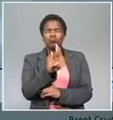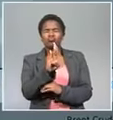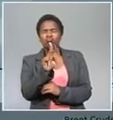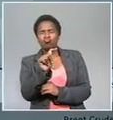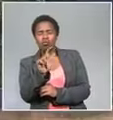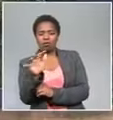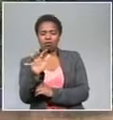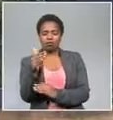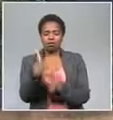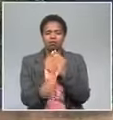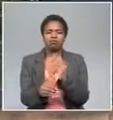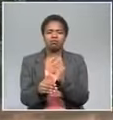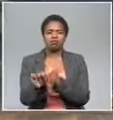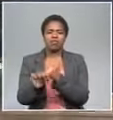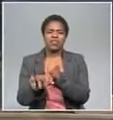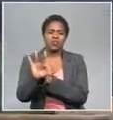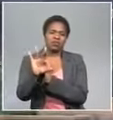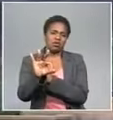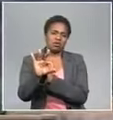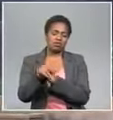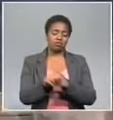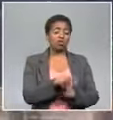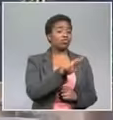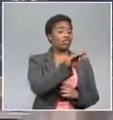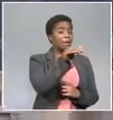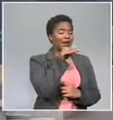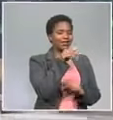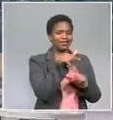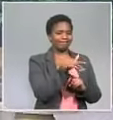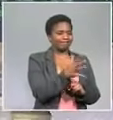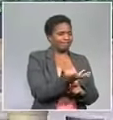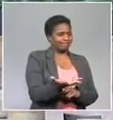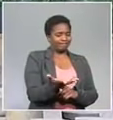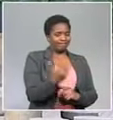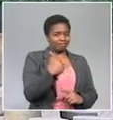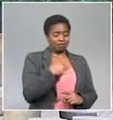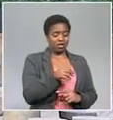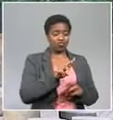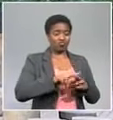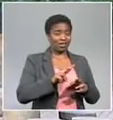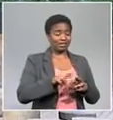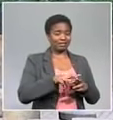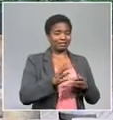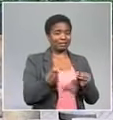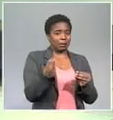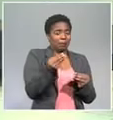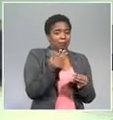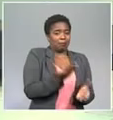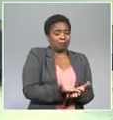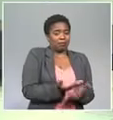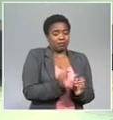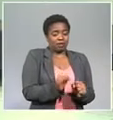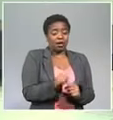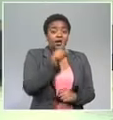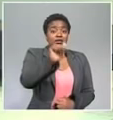March. The Reserve Bank might now be prompted to cut interest rates, possibly at its meeting